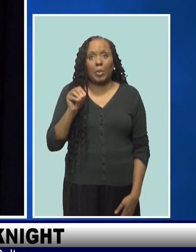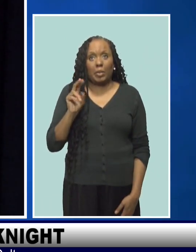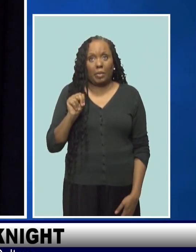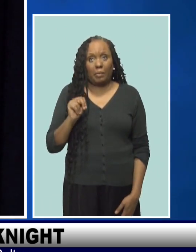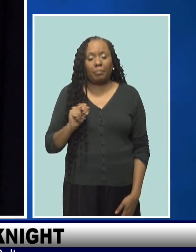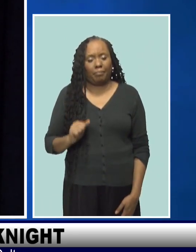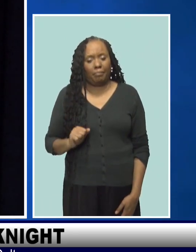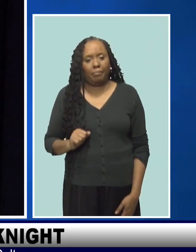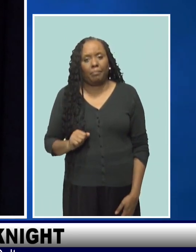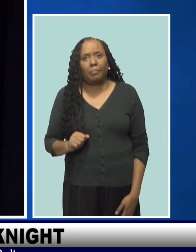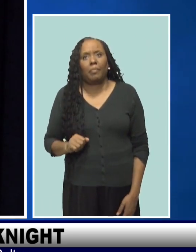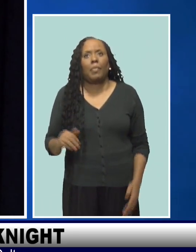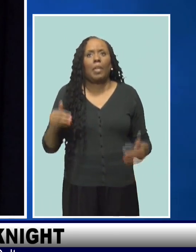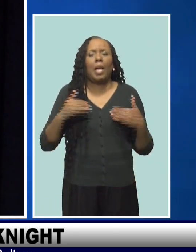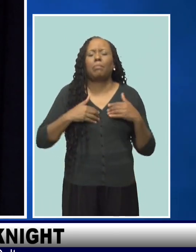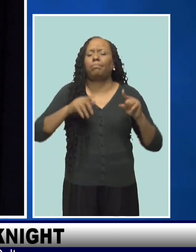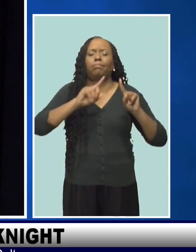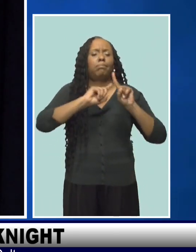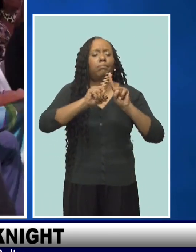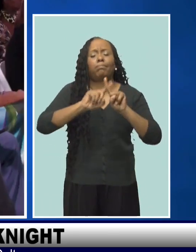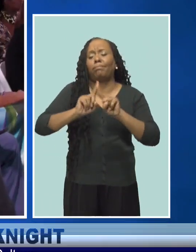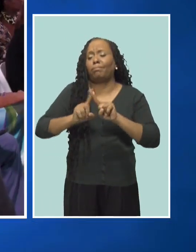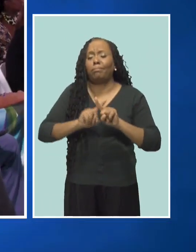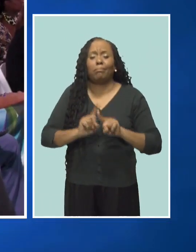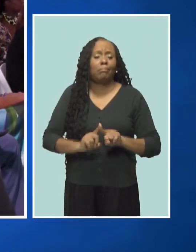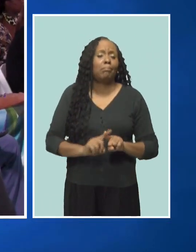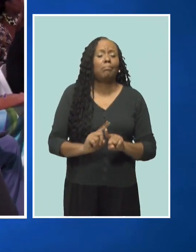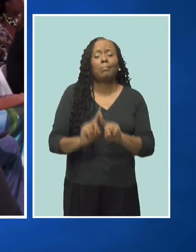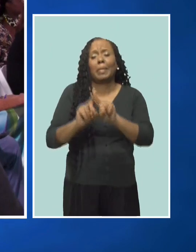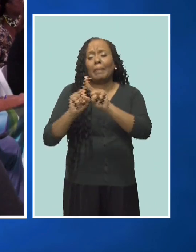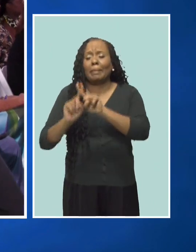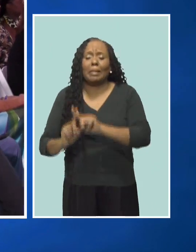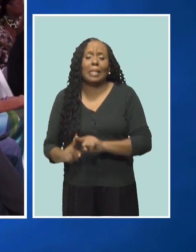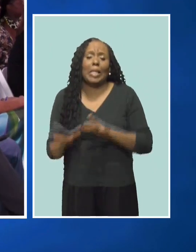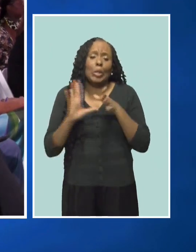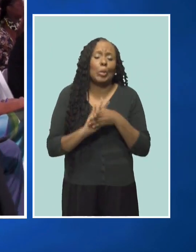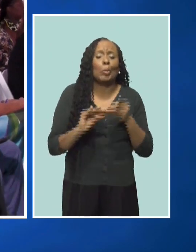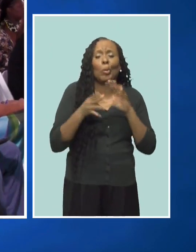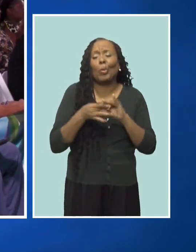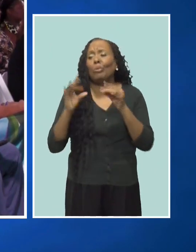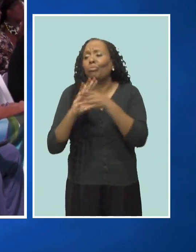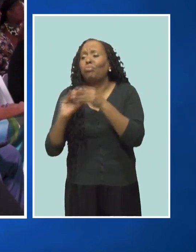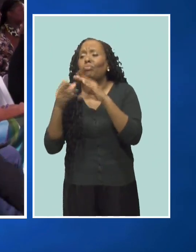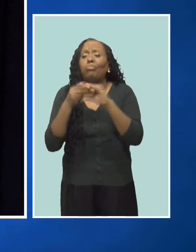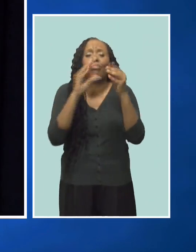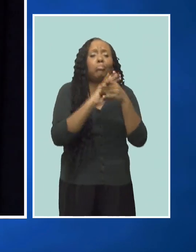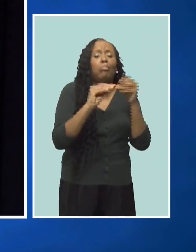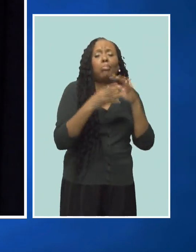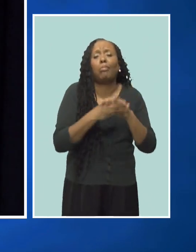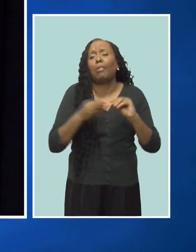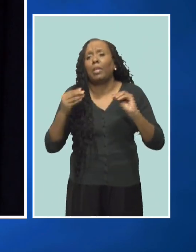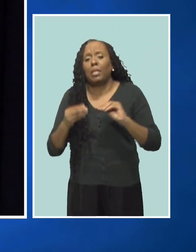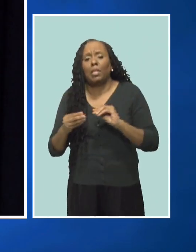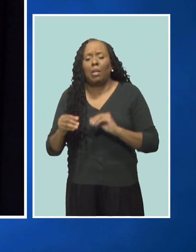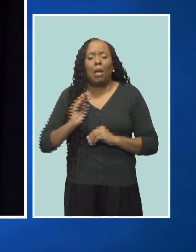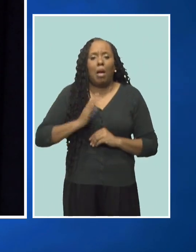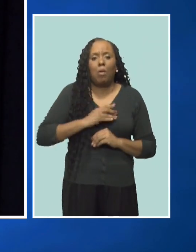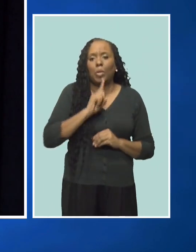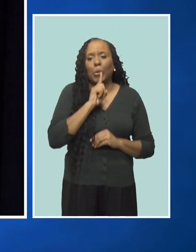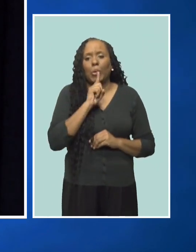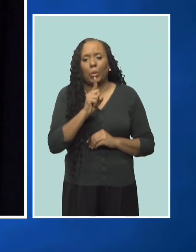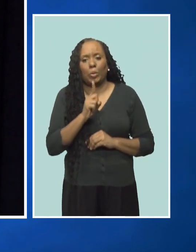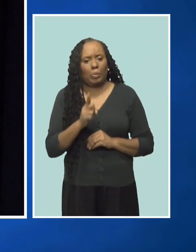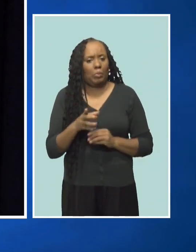multiple streams of stories emerging, again, telling the Barbadian story in an authentic